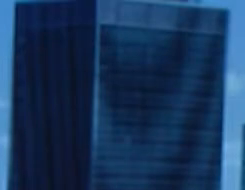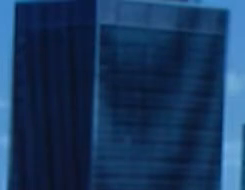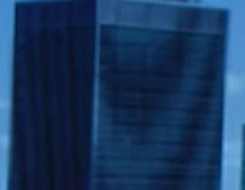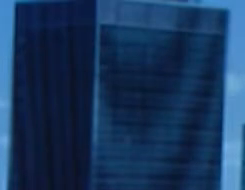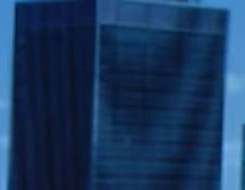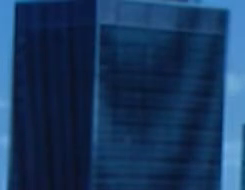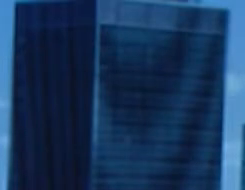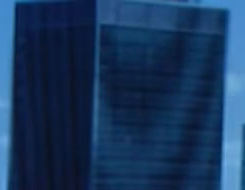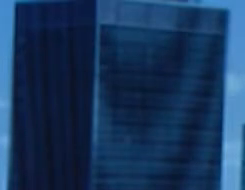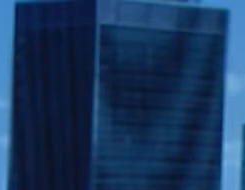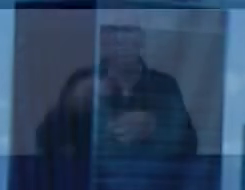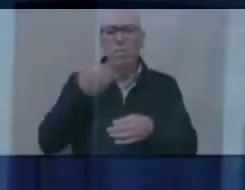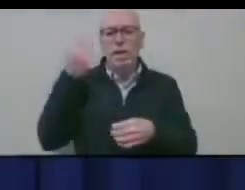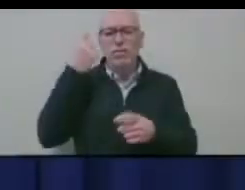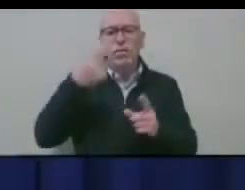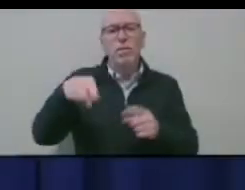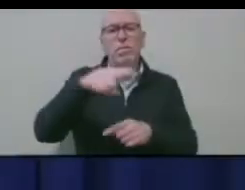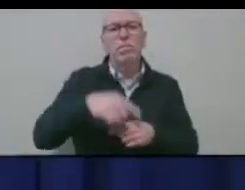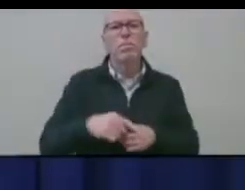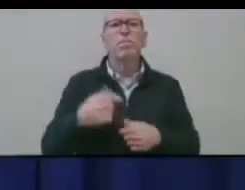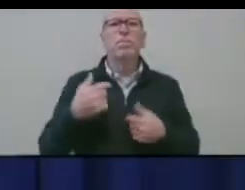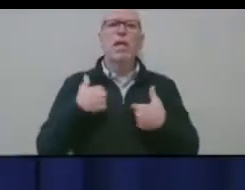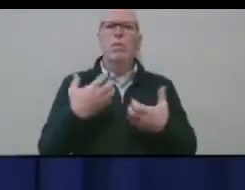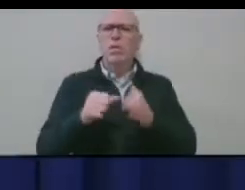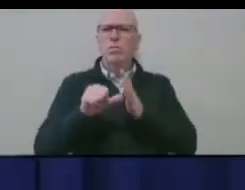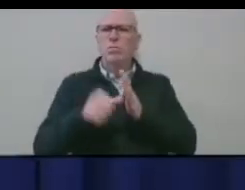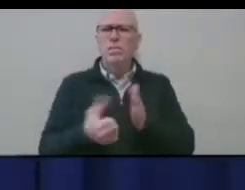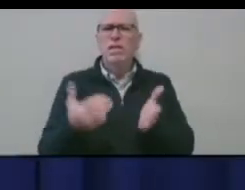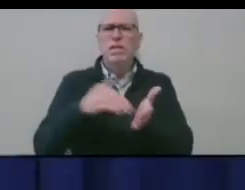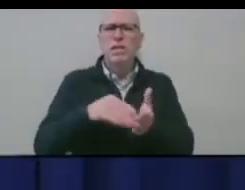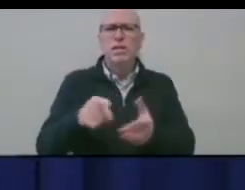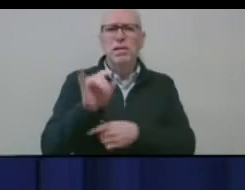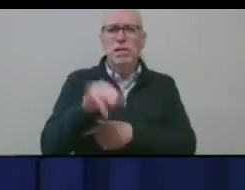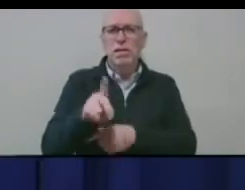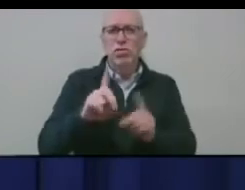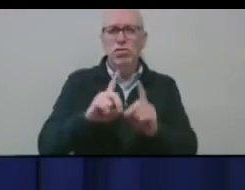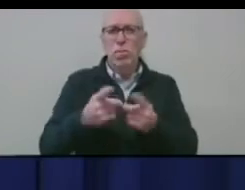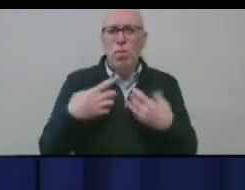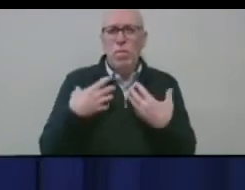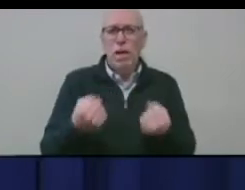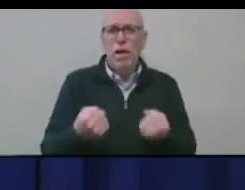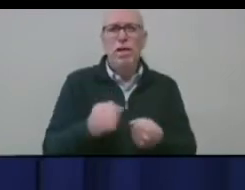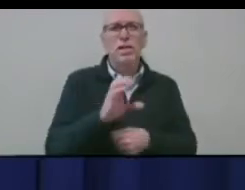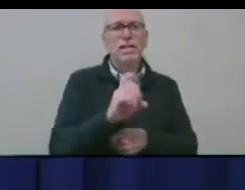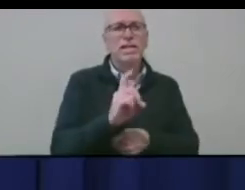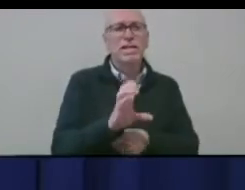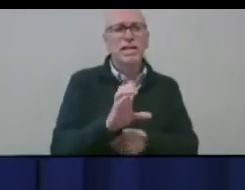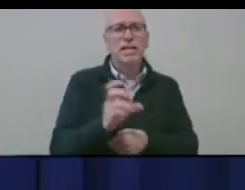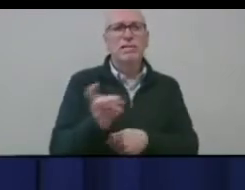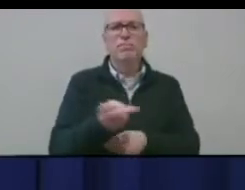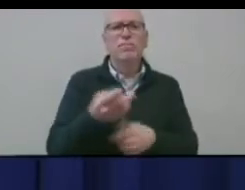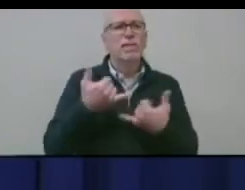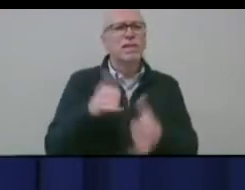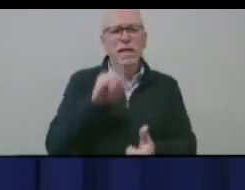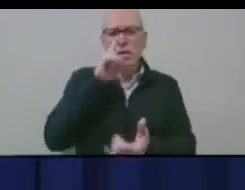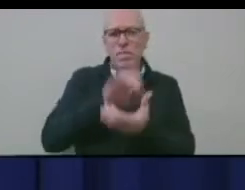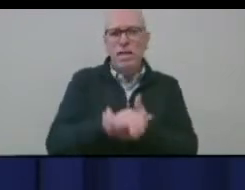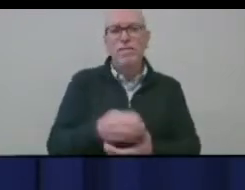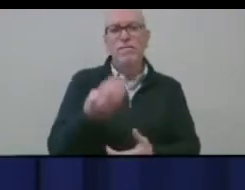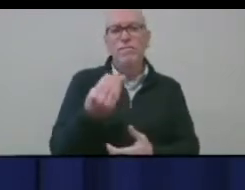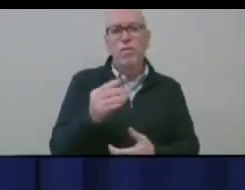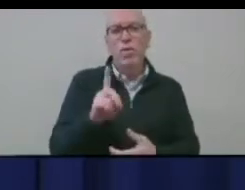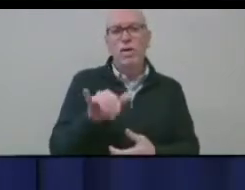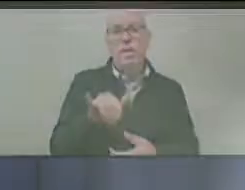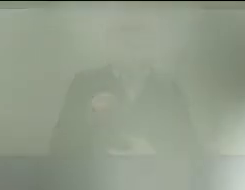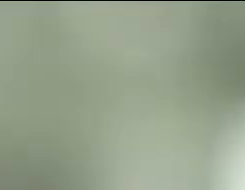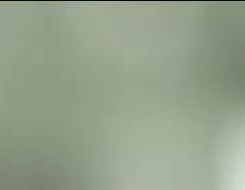in person rather than virtually. These updates took place on a daily and then on a weekly basis throughout the pandemic. But they came to an end as